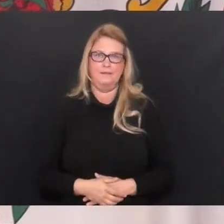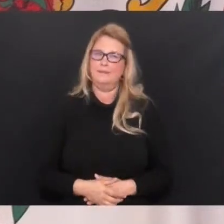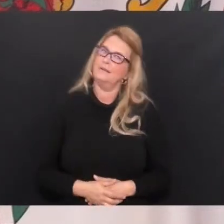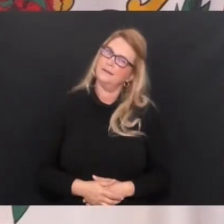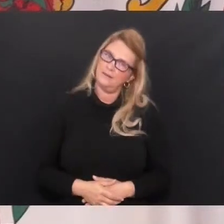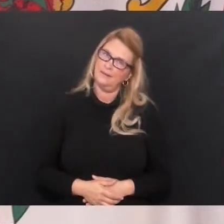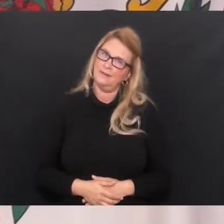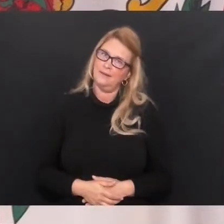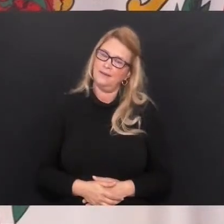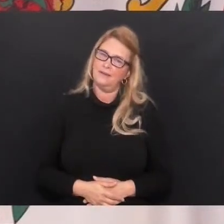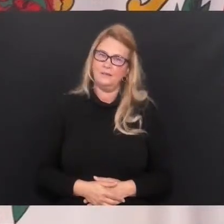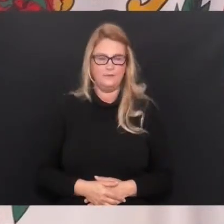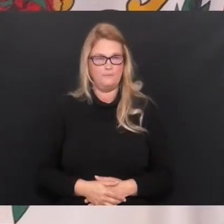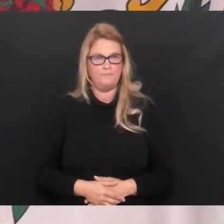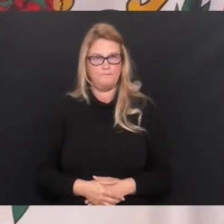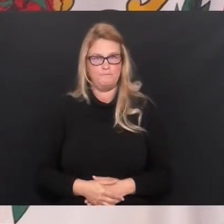is.